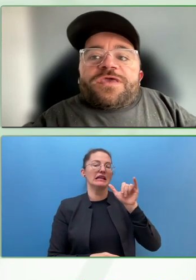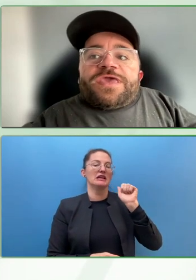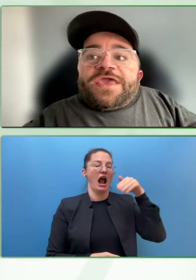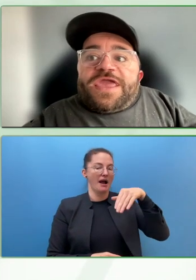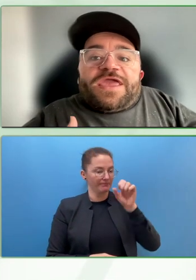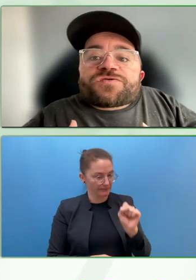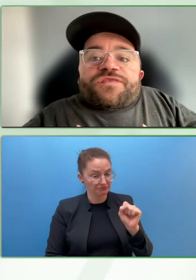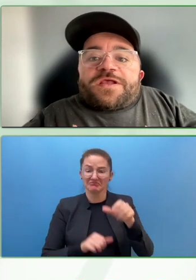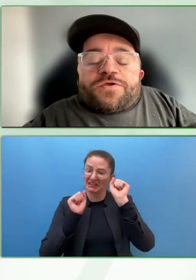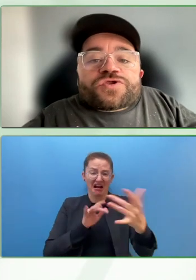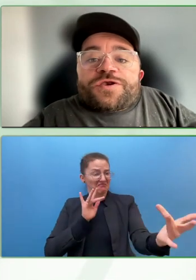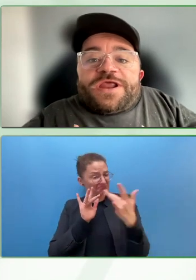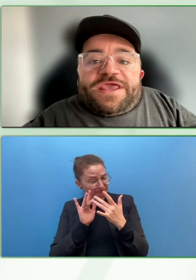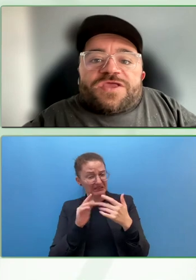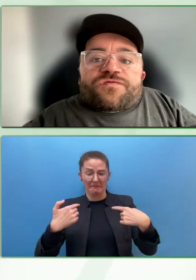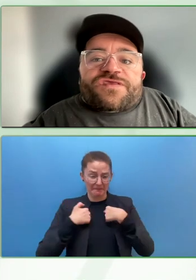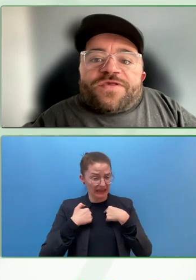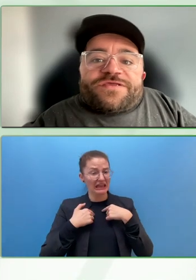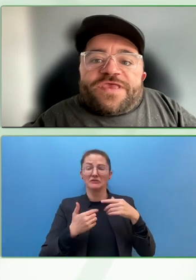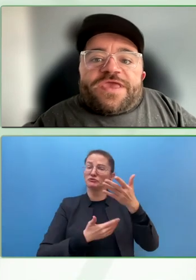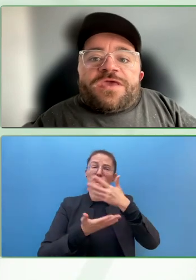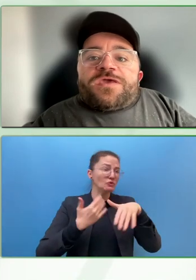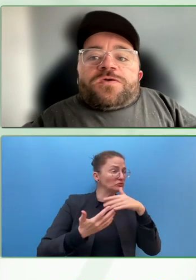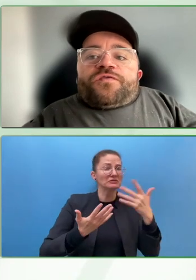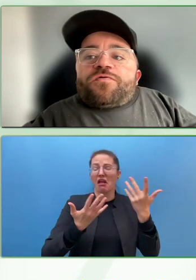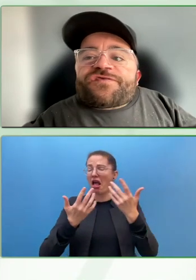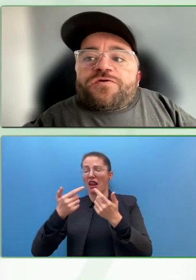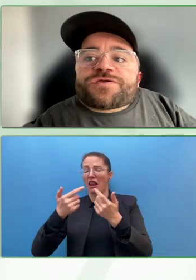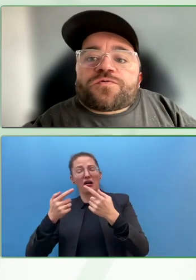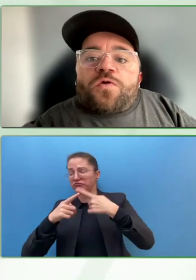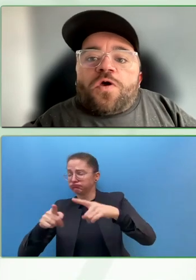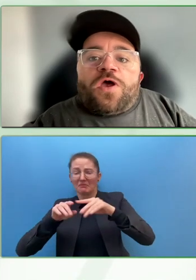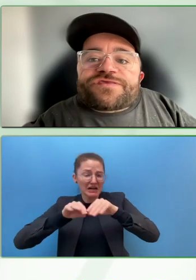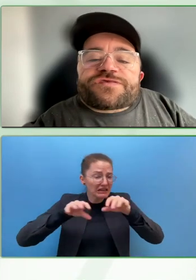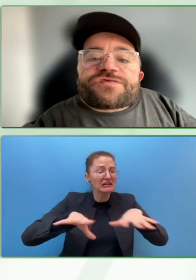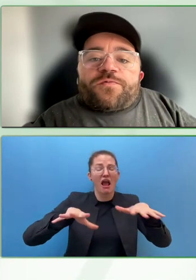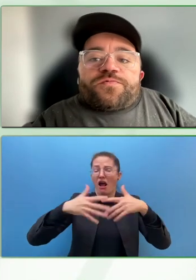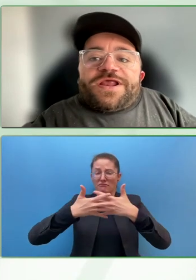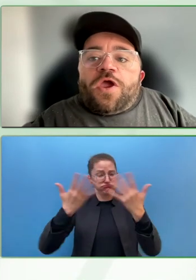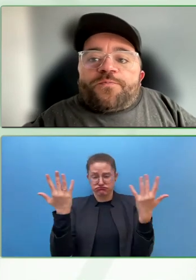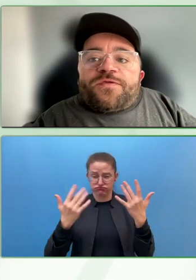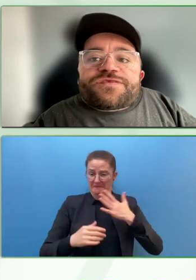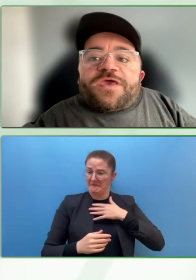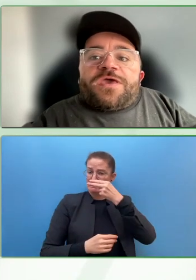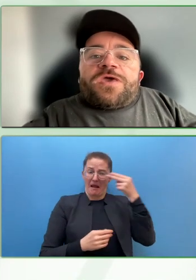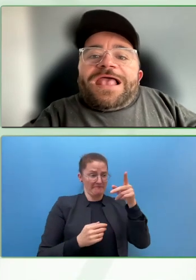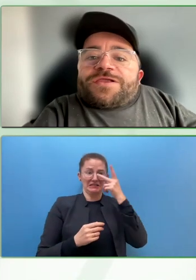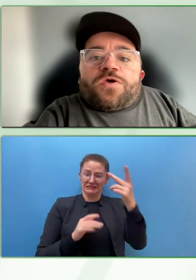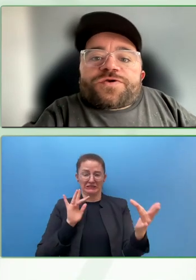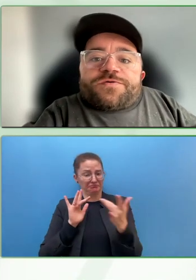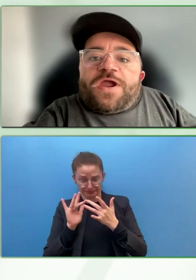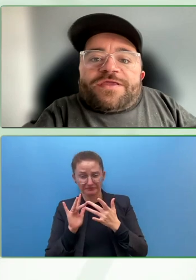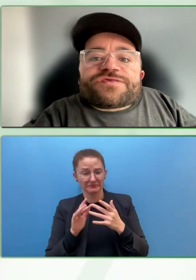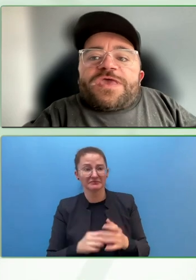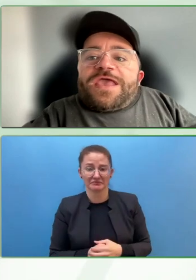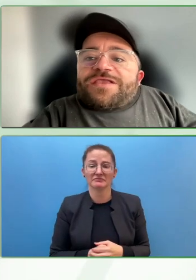to engage with inclusion, engage with disability, for us, there are no wrong answers. So we're really open to